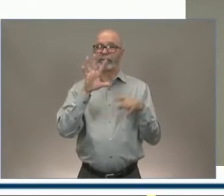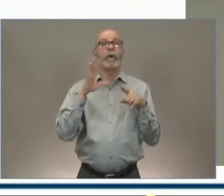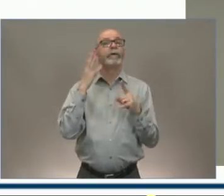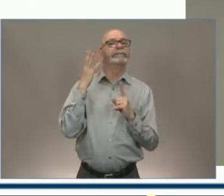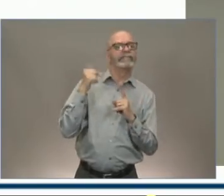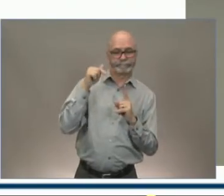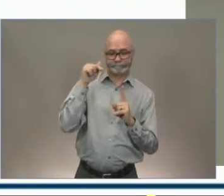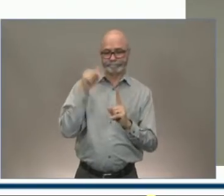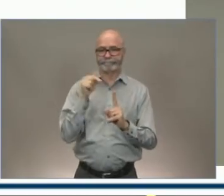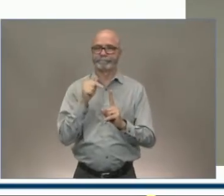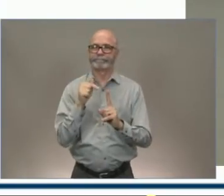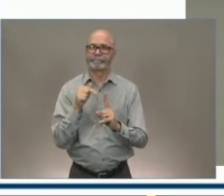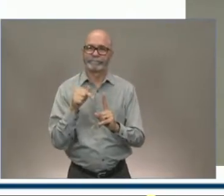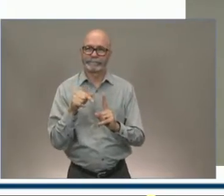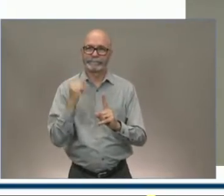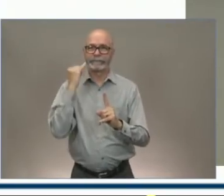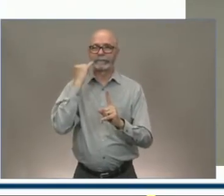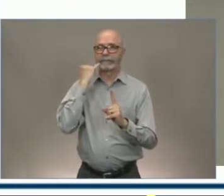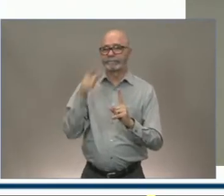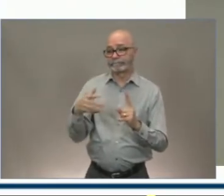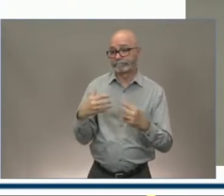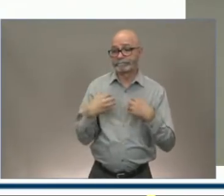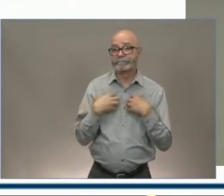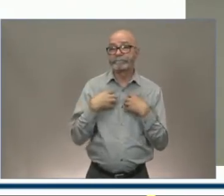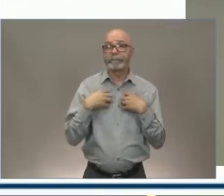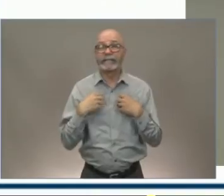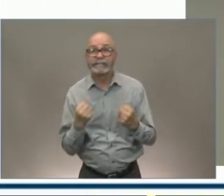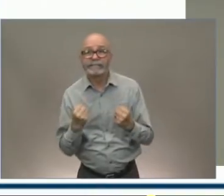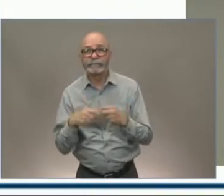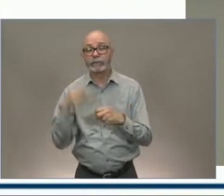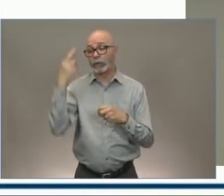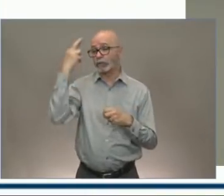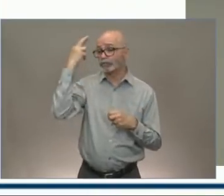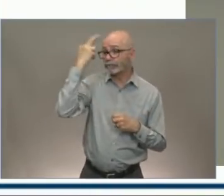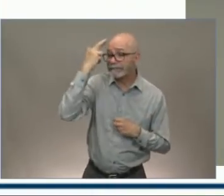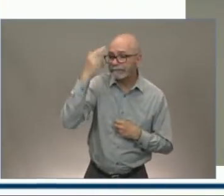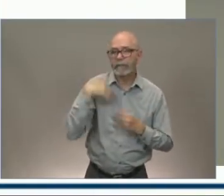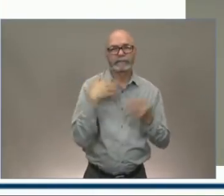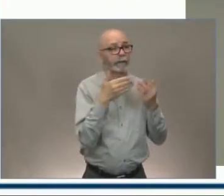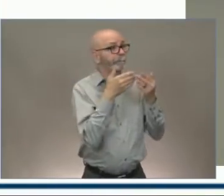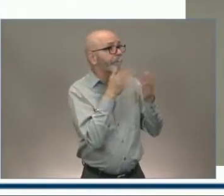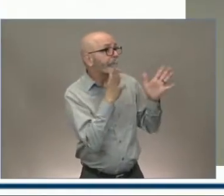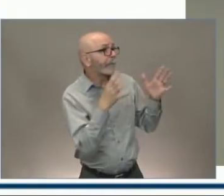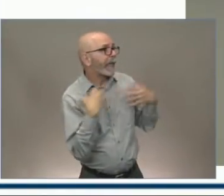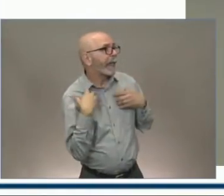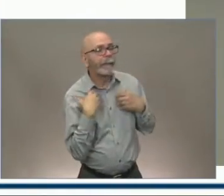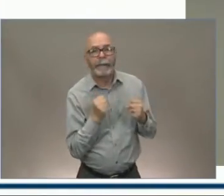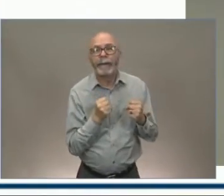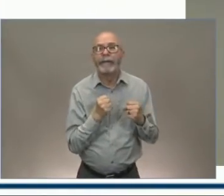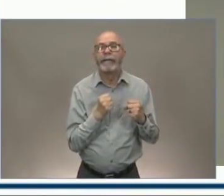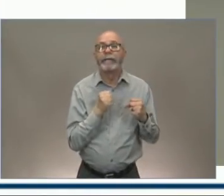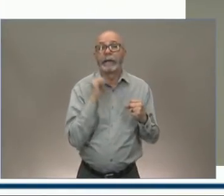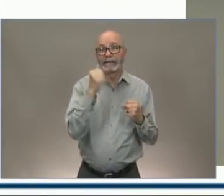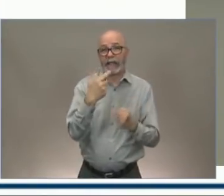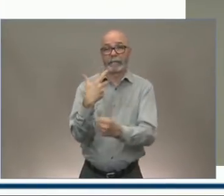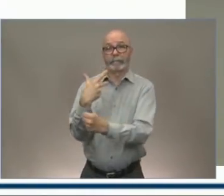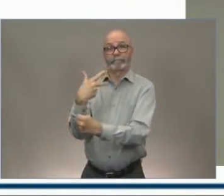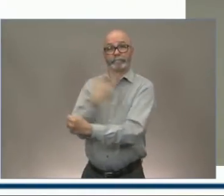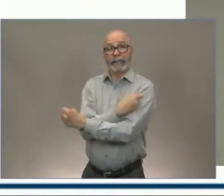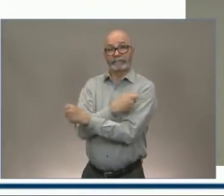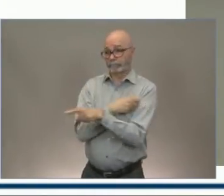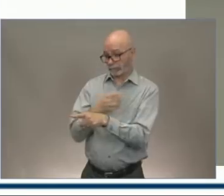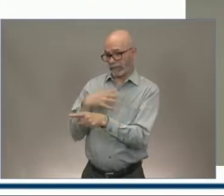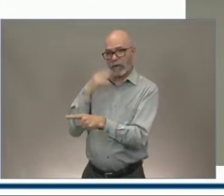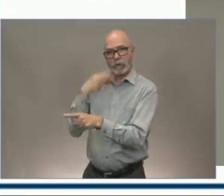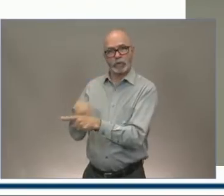health reasons and a public health reasons, as well as for ethical reasons. It's not a vaccine we could offer for people who are at higher risk because of